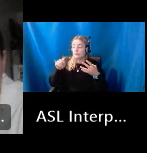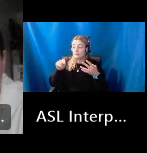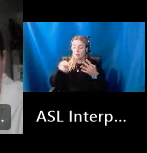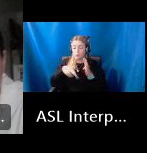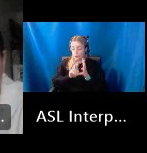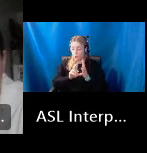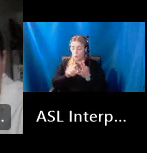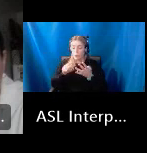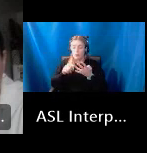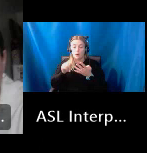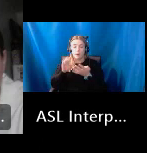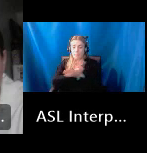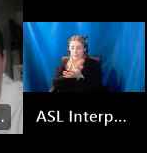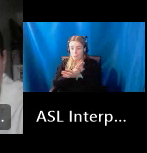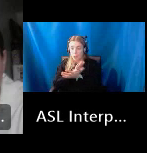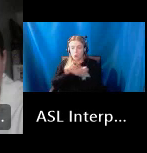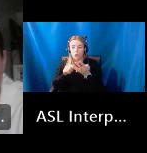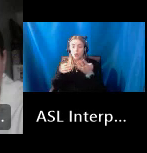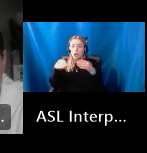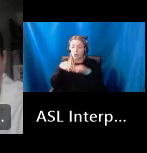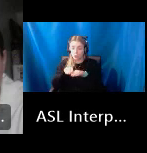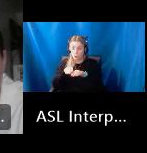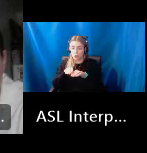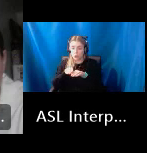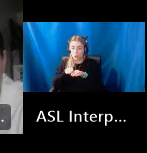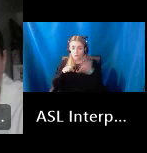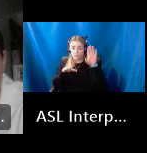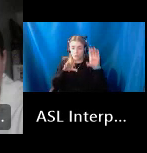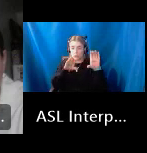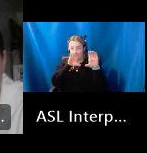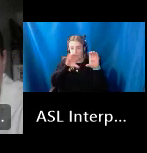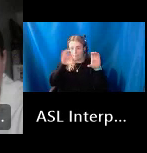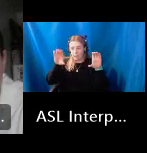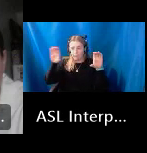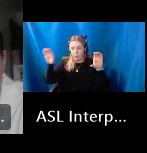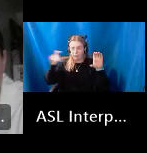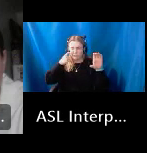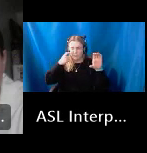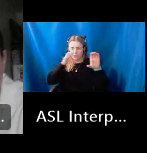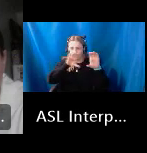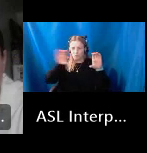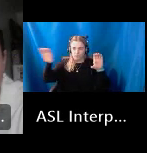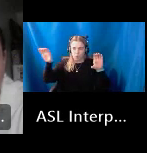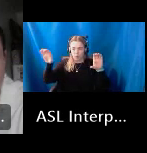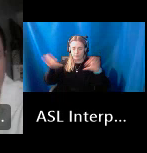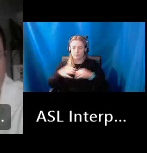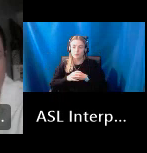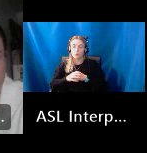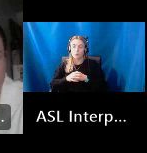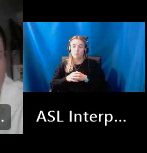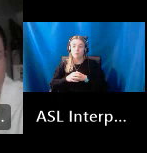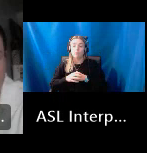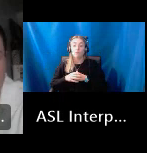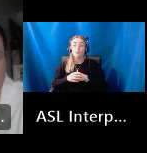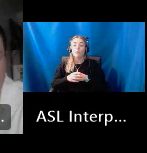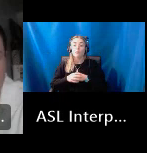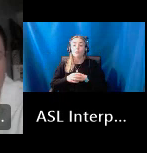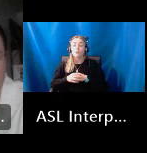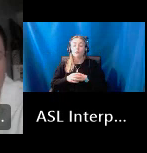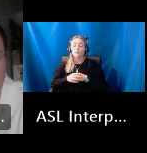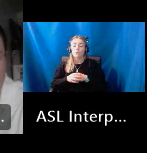your paper, your conclusion, in those 4 sections. Okay? For those of you that are very linear, that want to